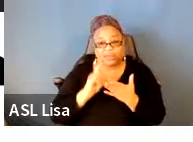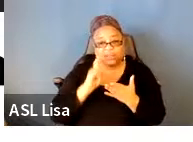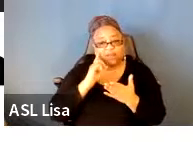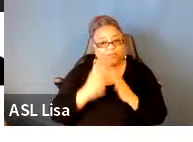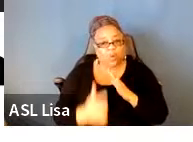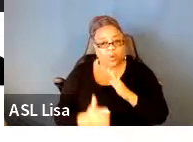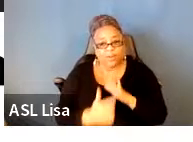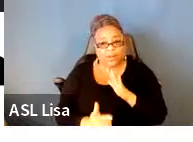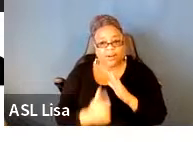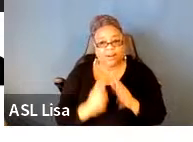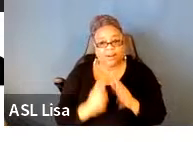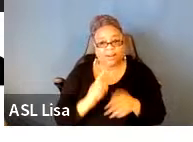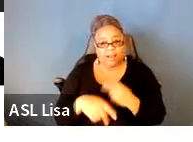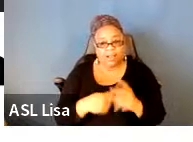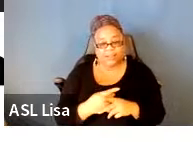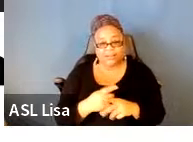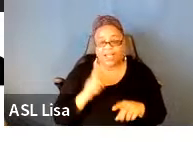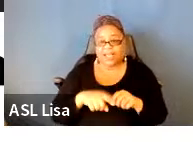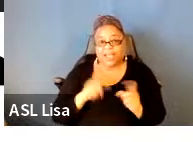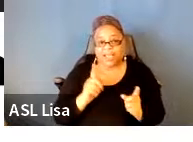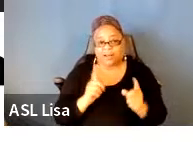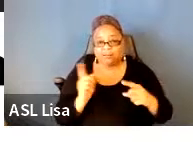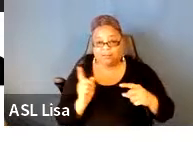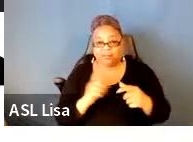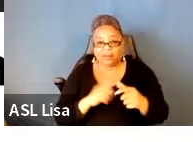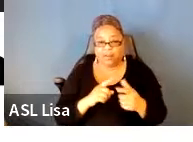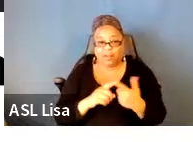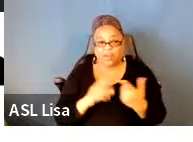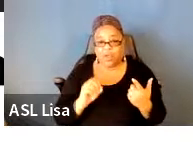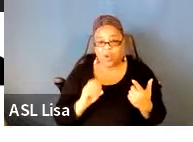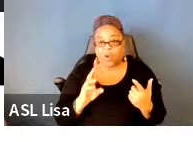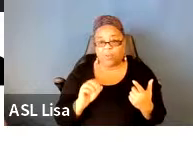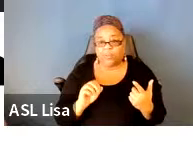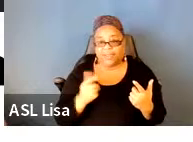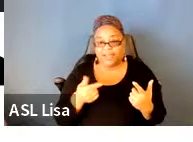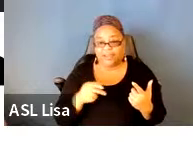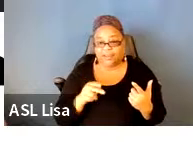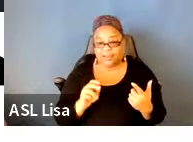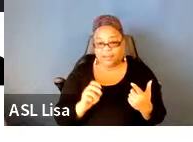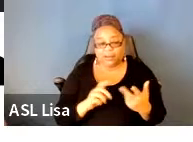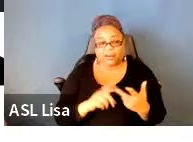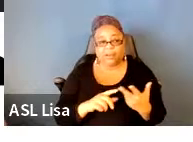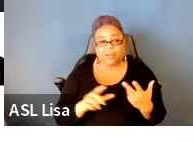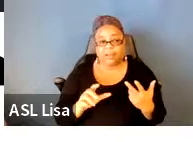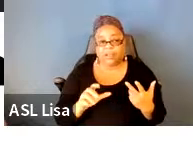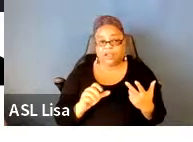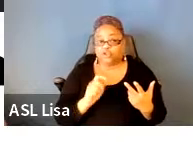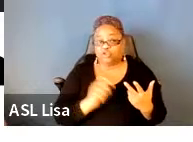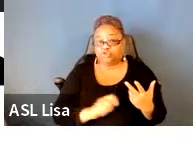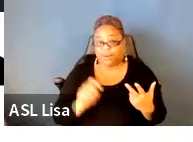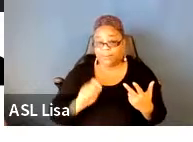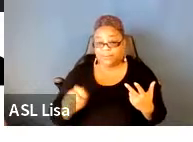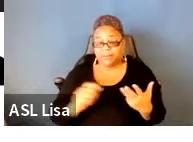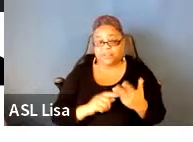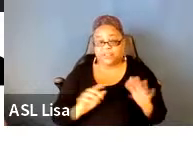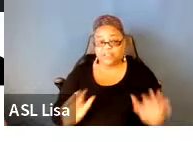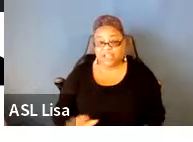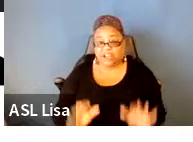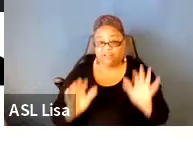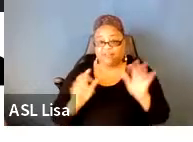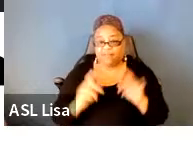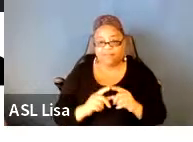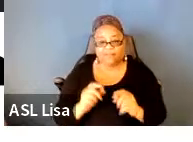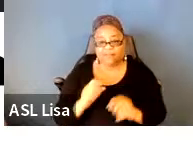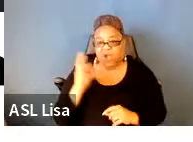cannot be italic, oblique, script, highly decorative, or unusual. There are also requirements